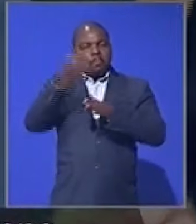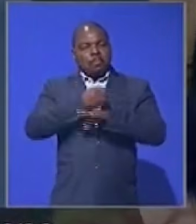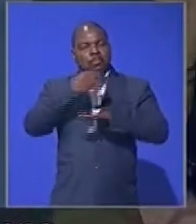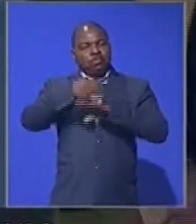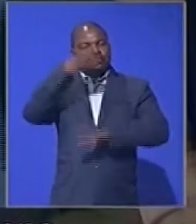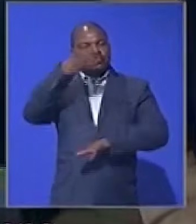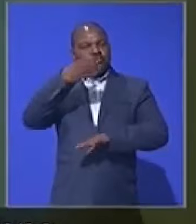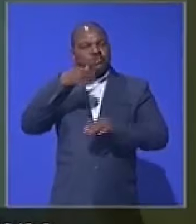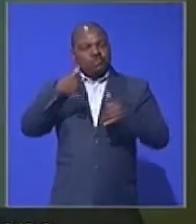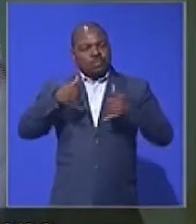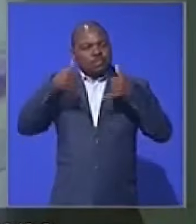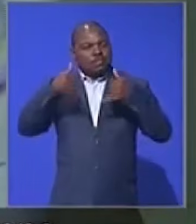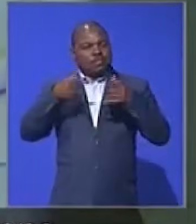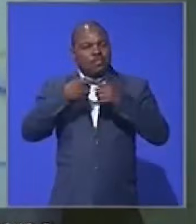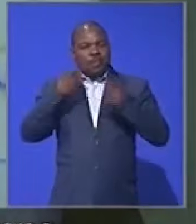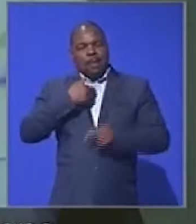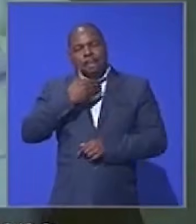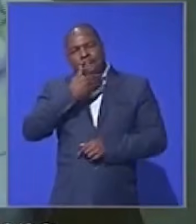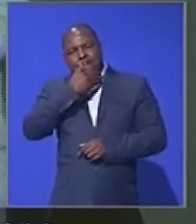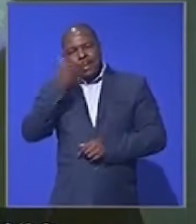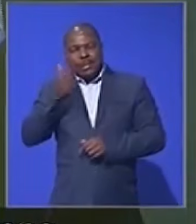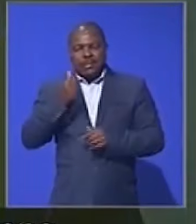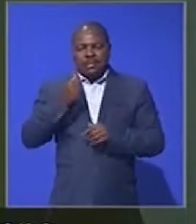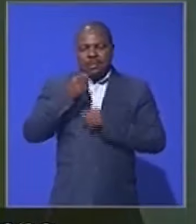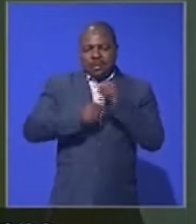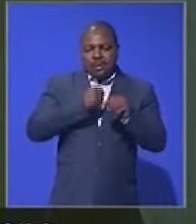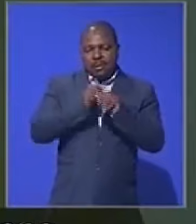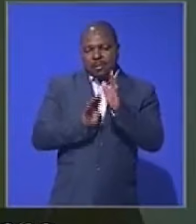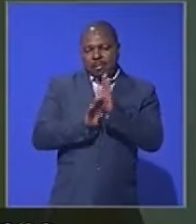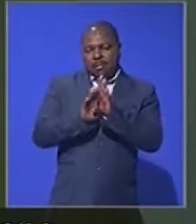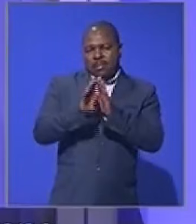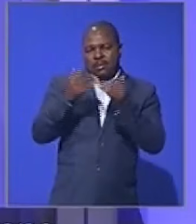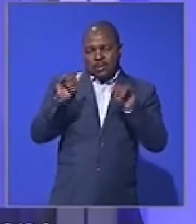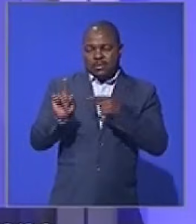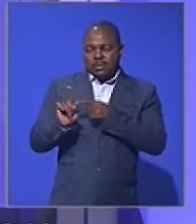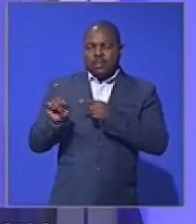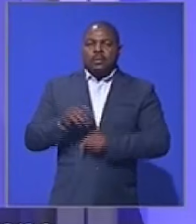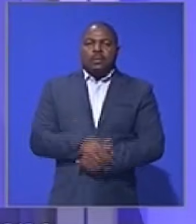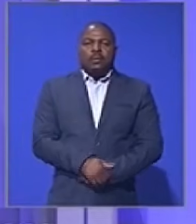sa sebapadi seo se tshepišago sa ngwaga.